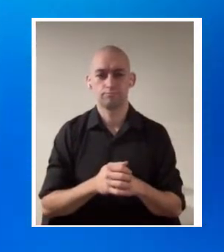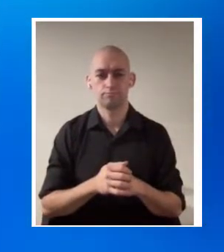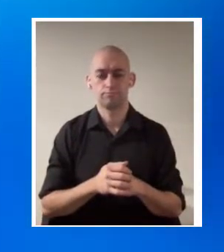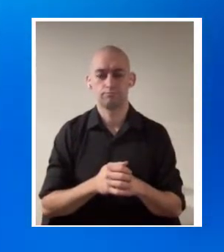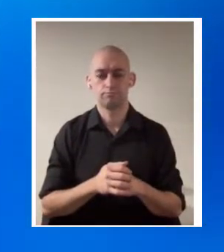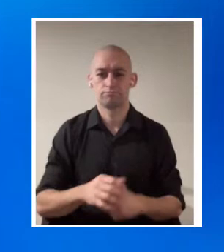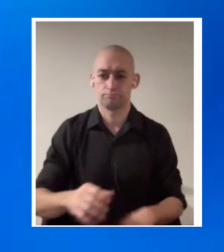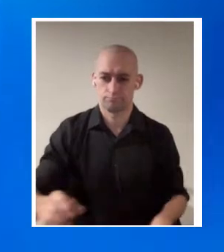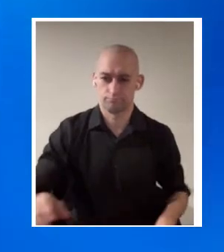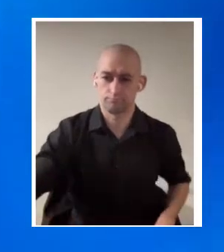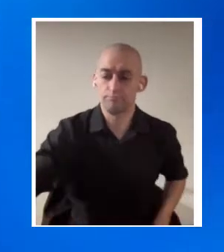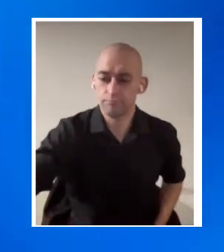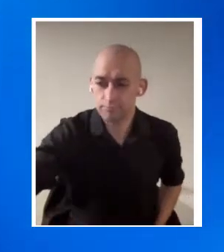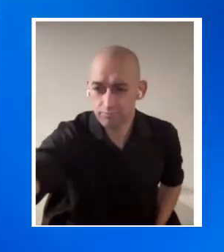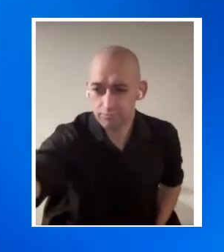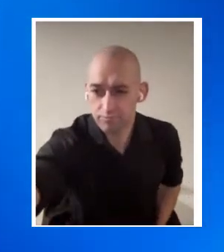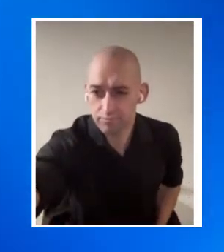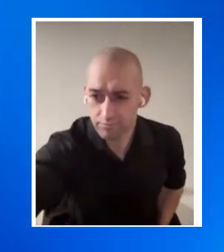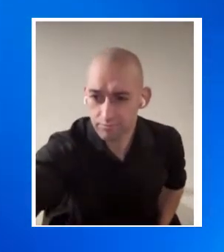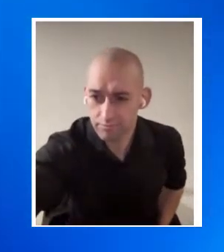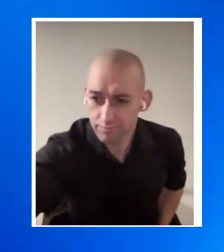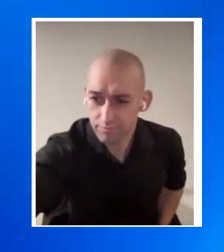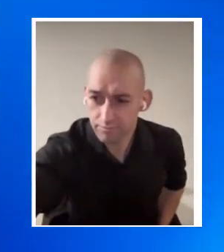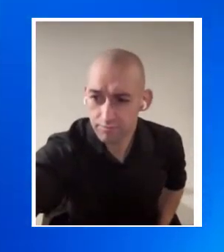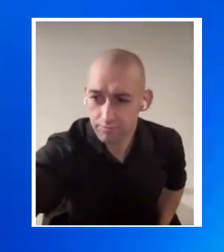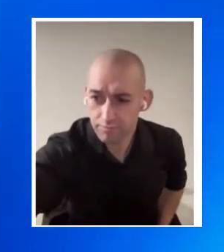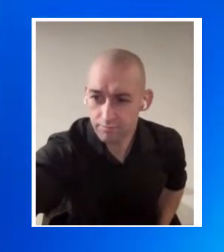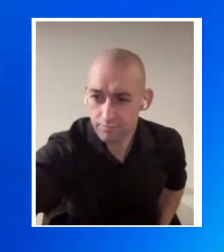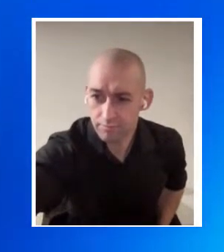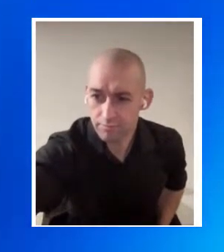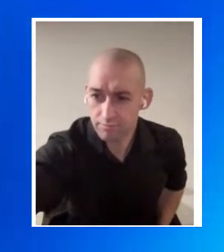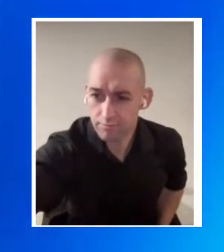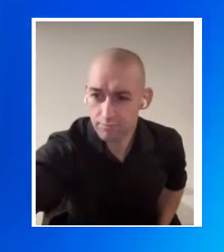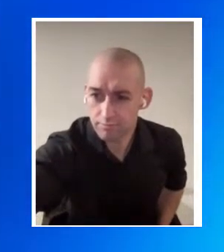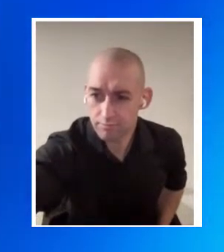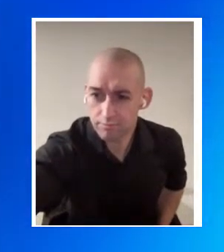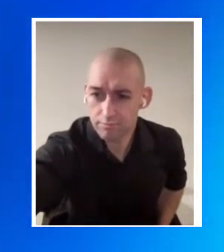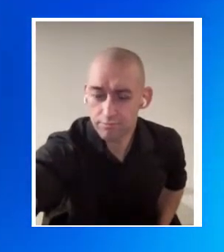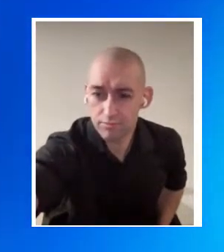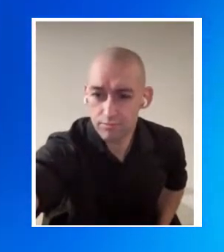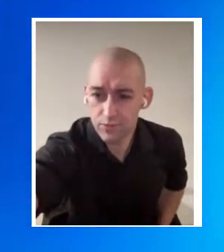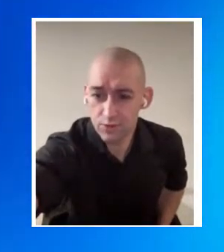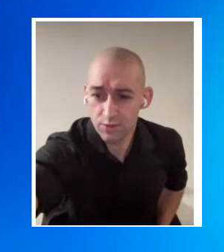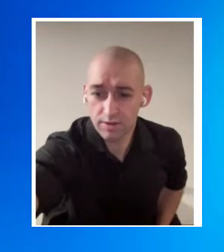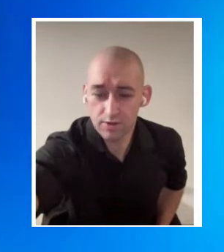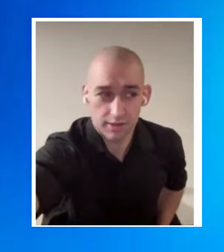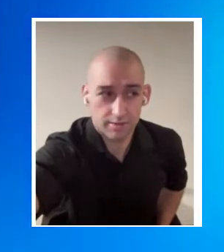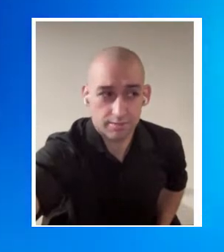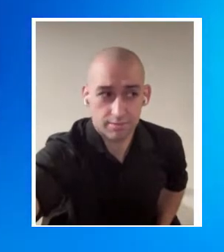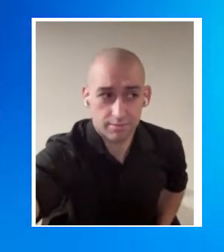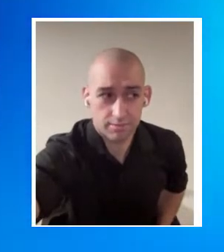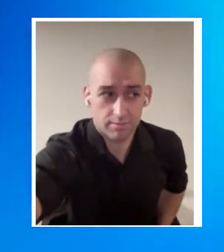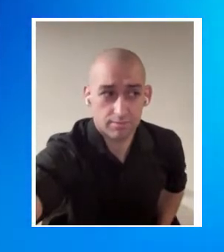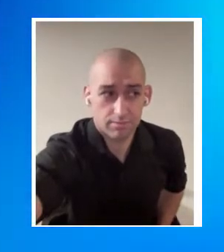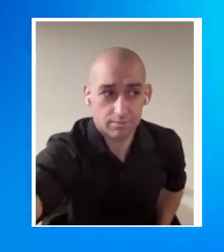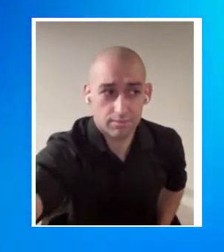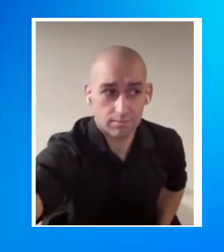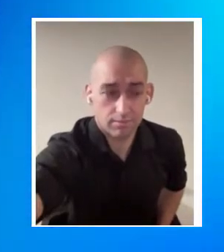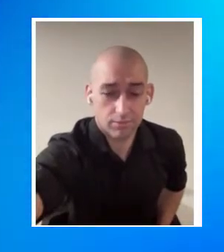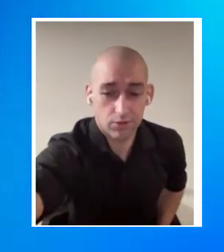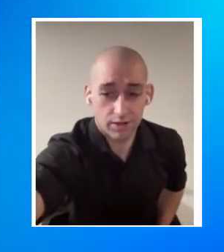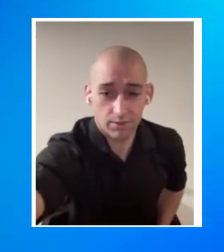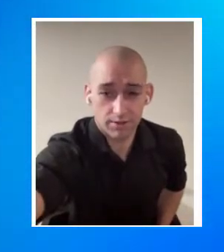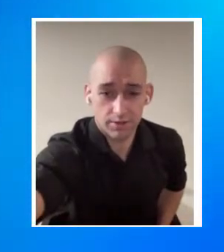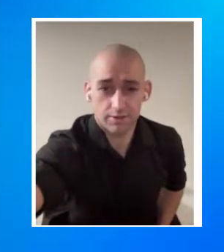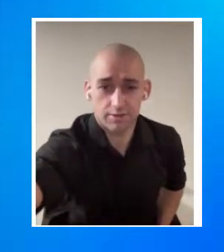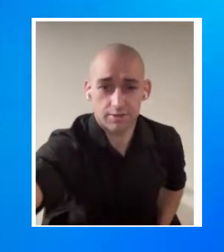were a part of a public participant. So tomorrow's check at 4:30 is precisely so that